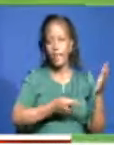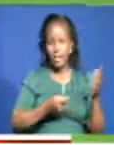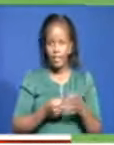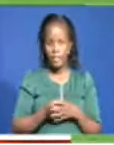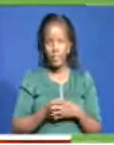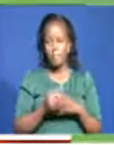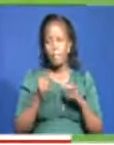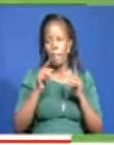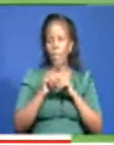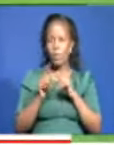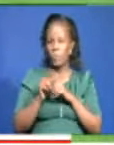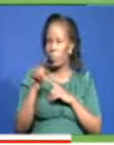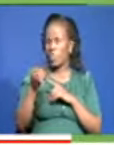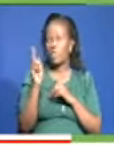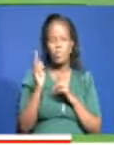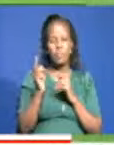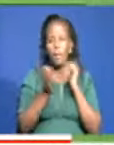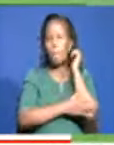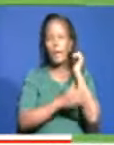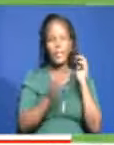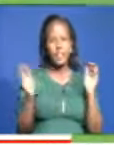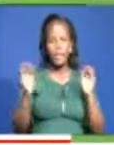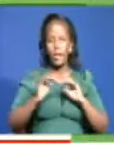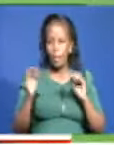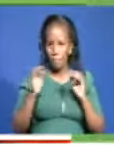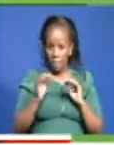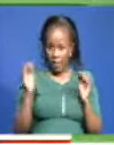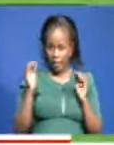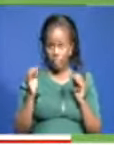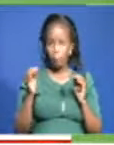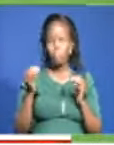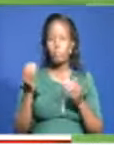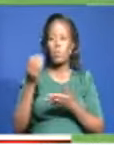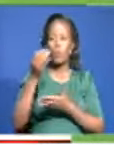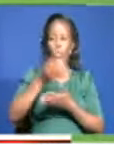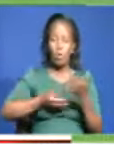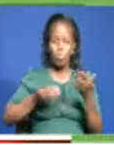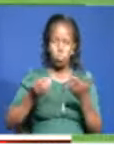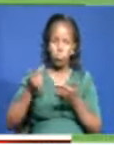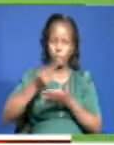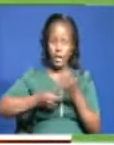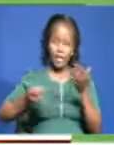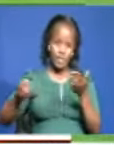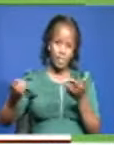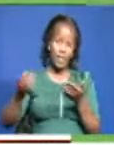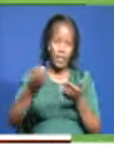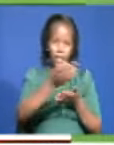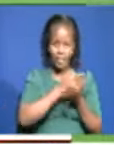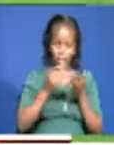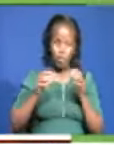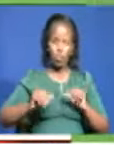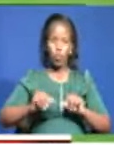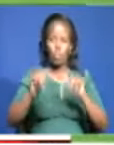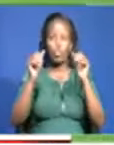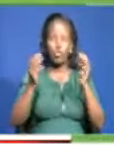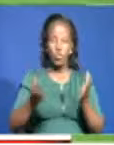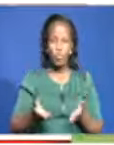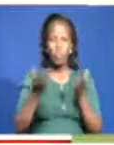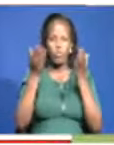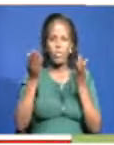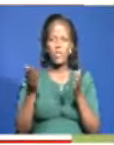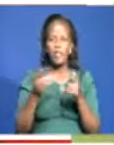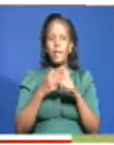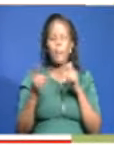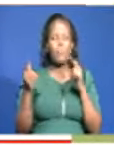It is not an accident that revenue mobilization, though improving, remains far below its